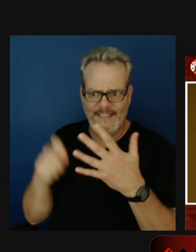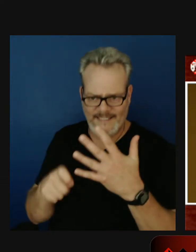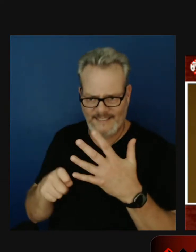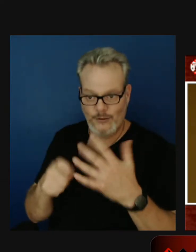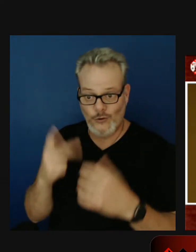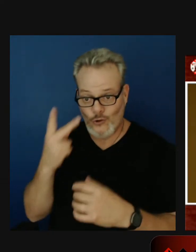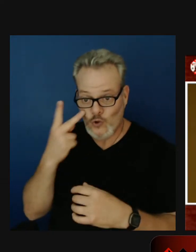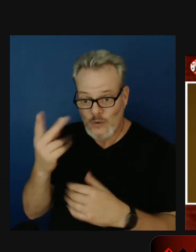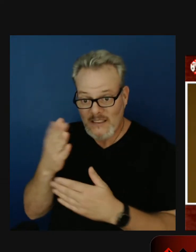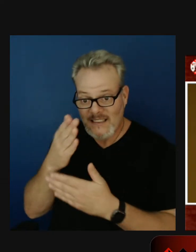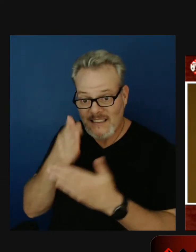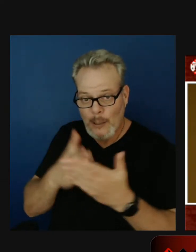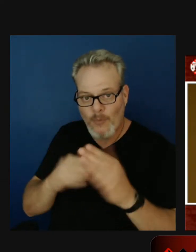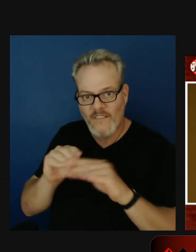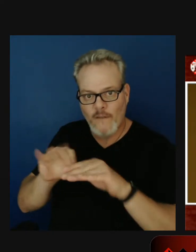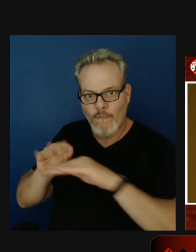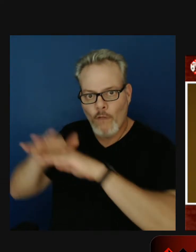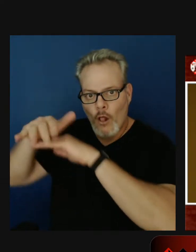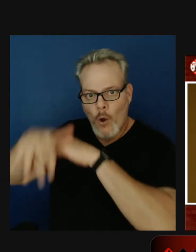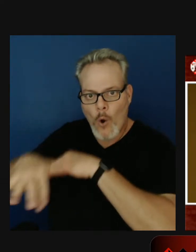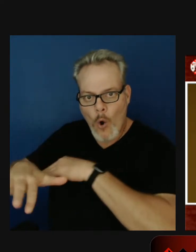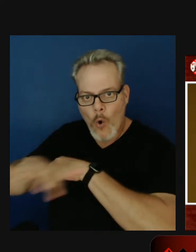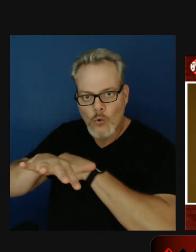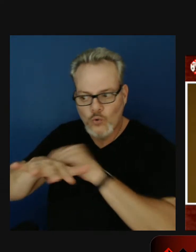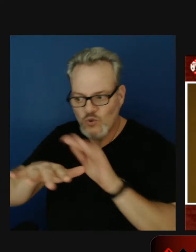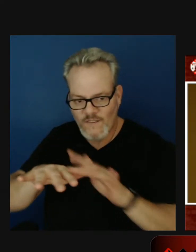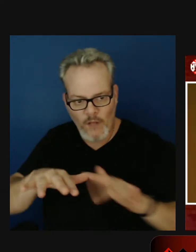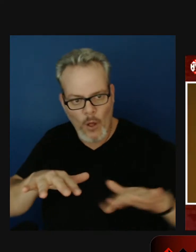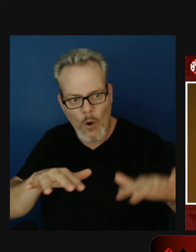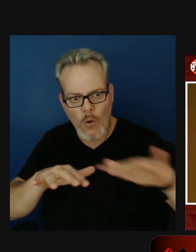lava flows here, 1859 coming out,